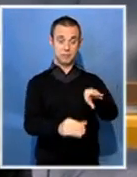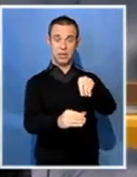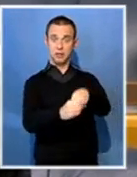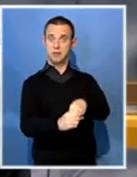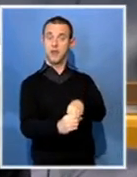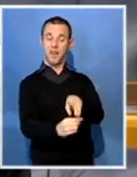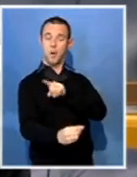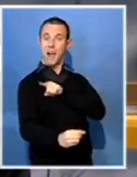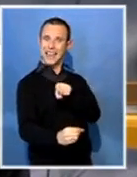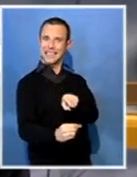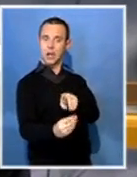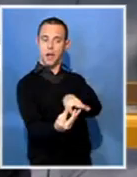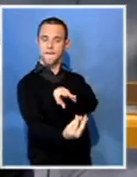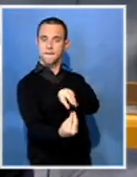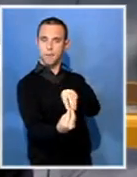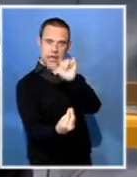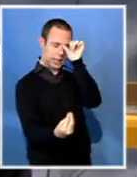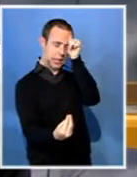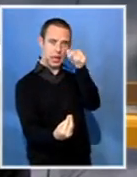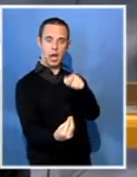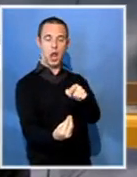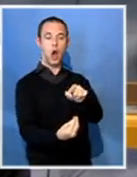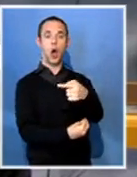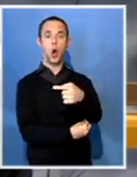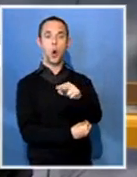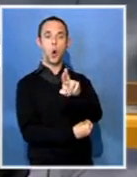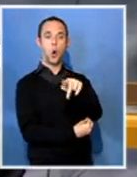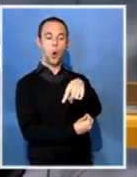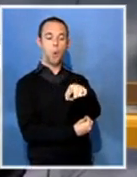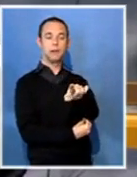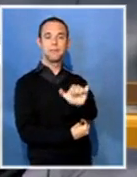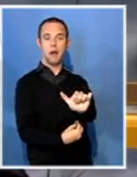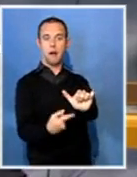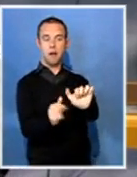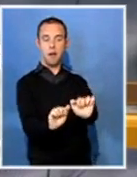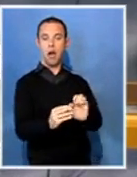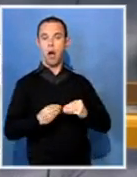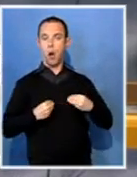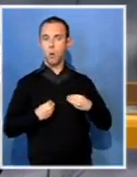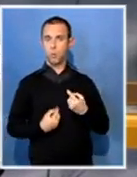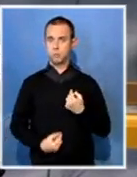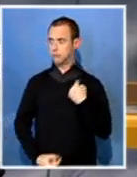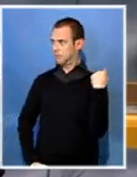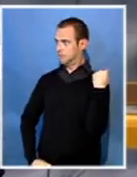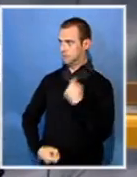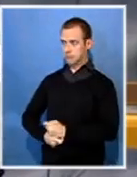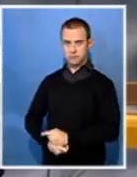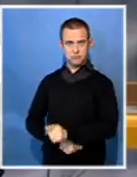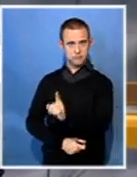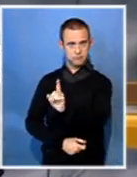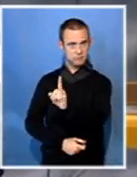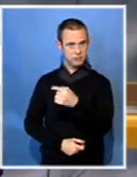Guptas. I refused, pointing out that I would not make irregular